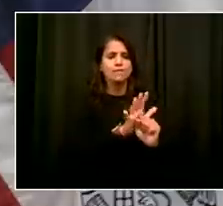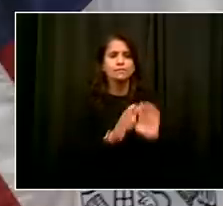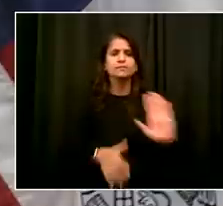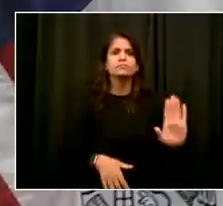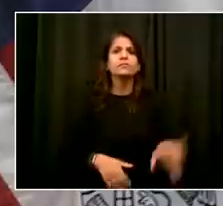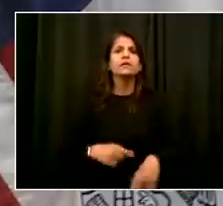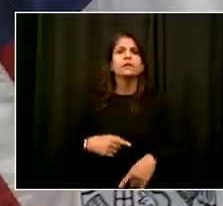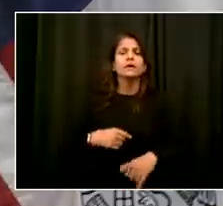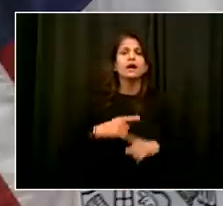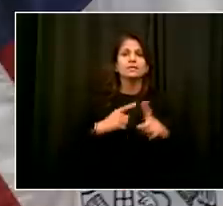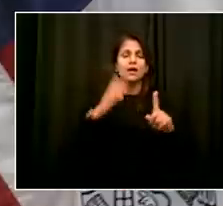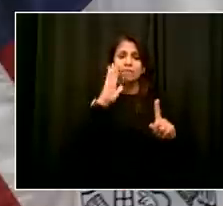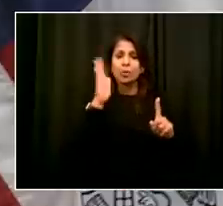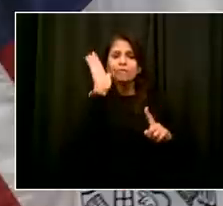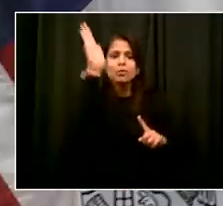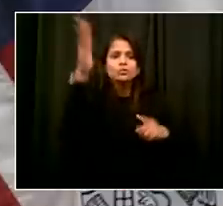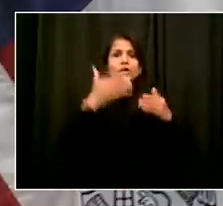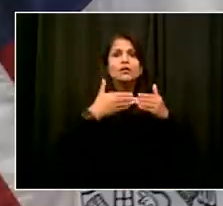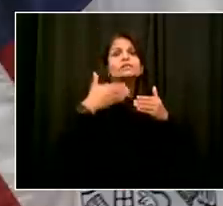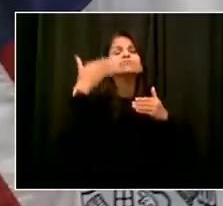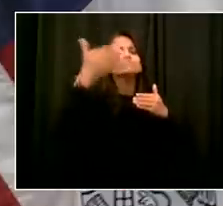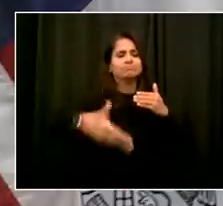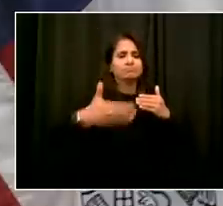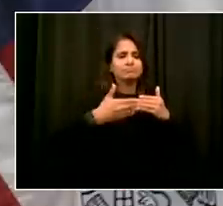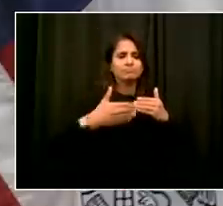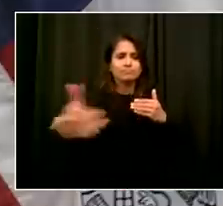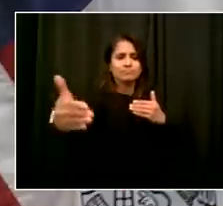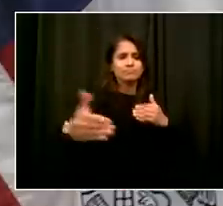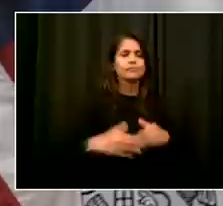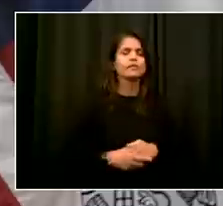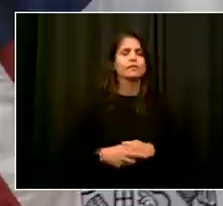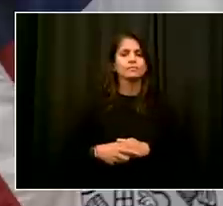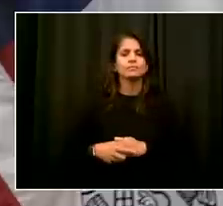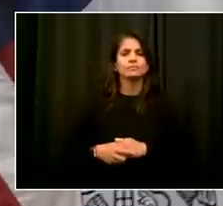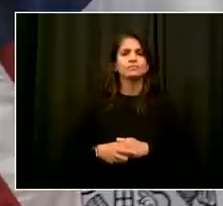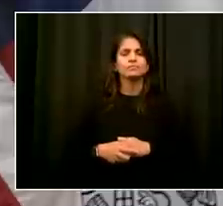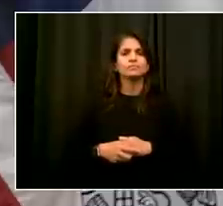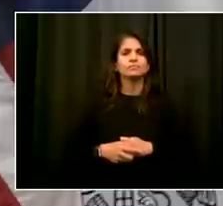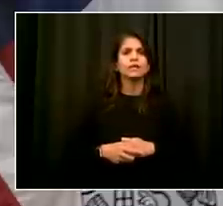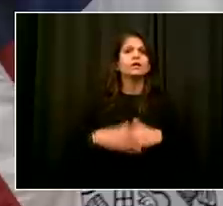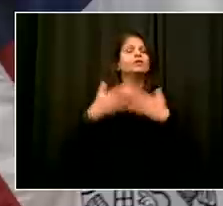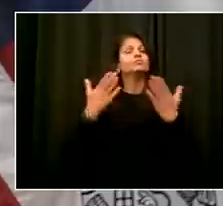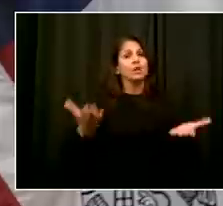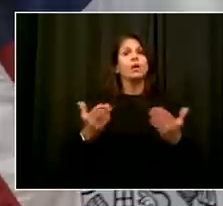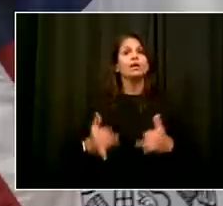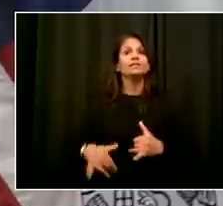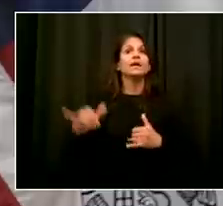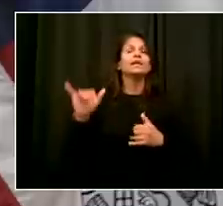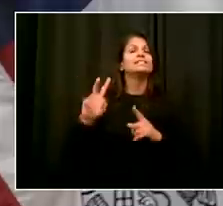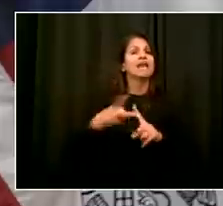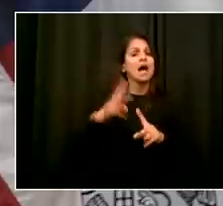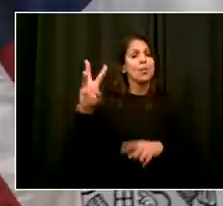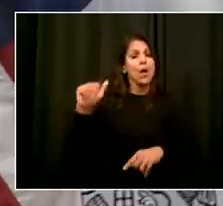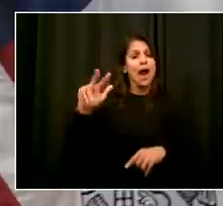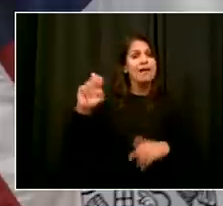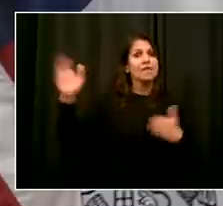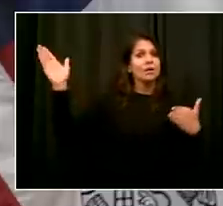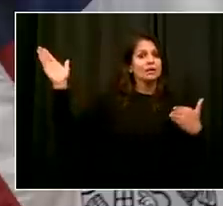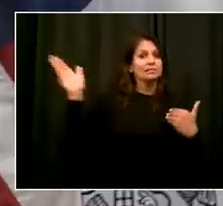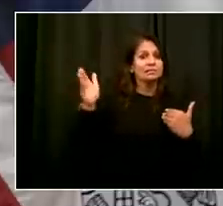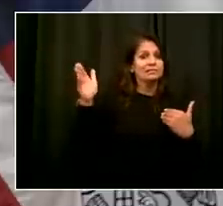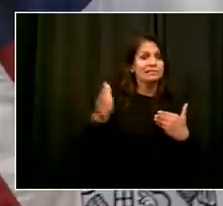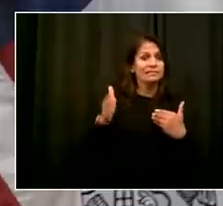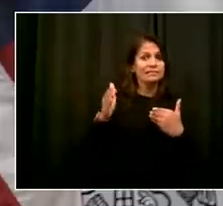New York City in the future. So we've got a challenge right now with the second wave bearing down on us, but we will defeat it. We will have